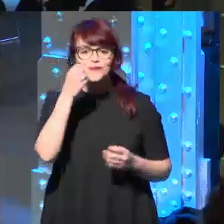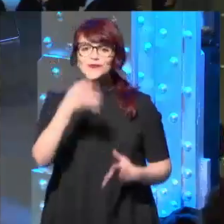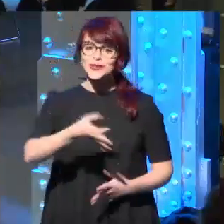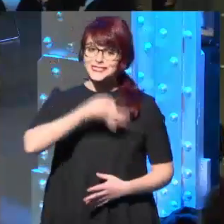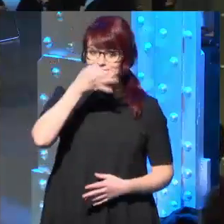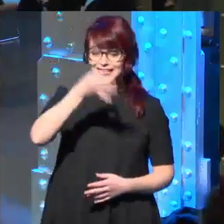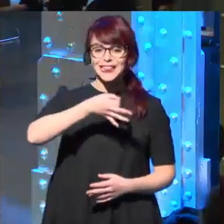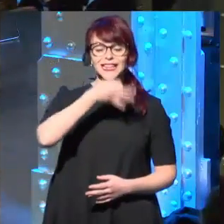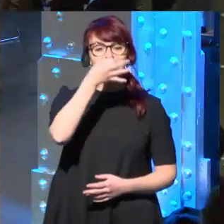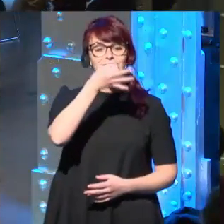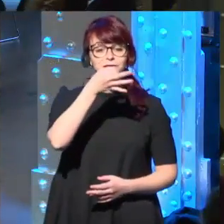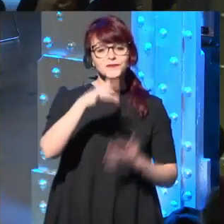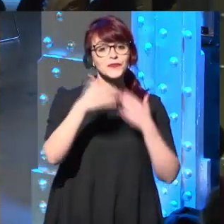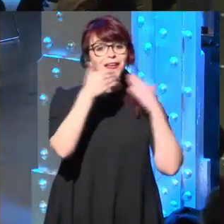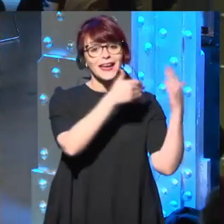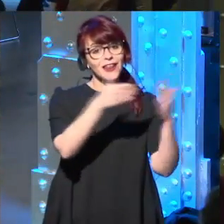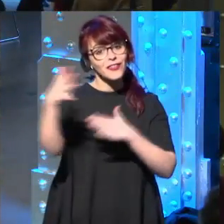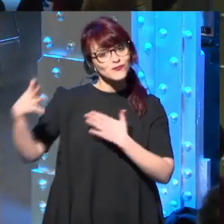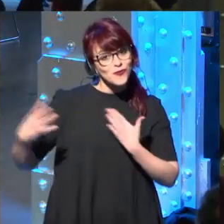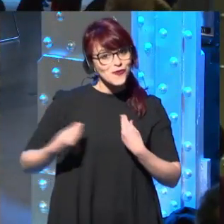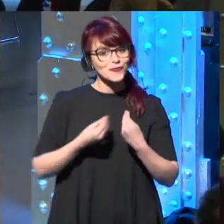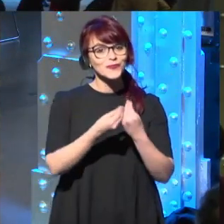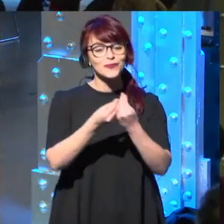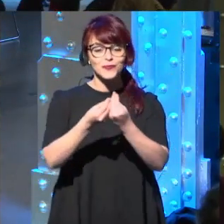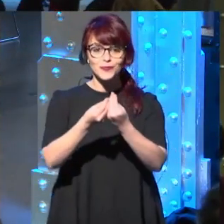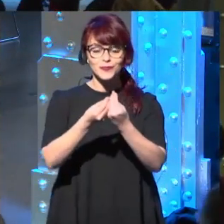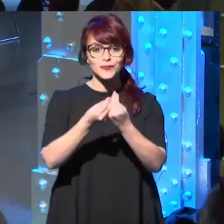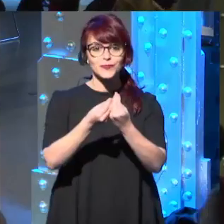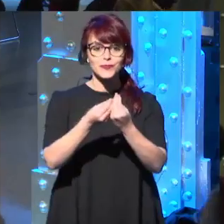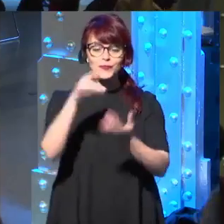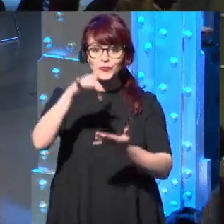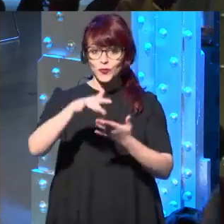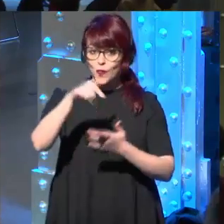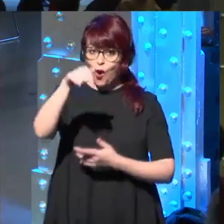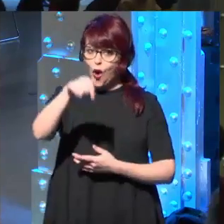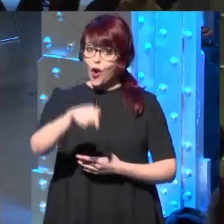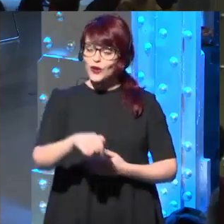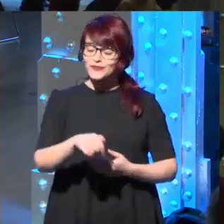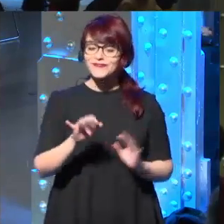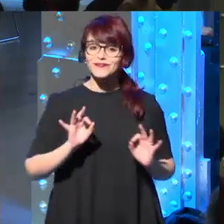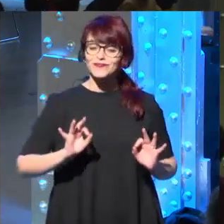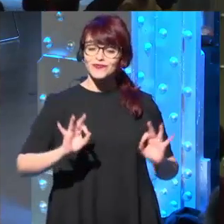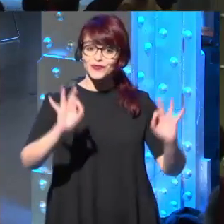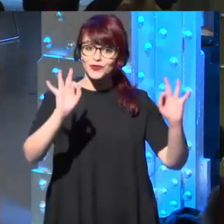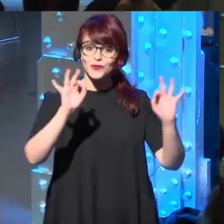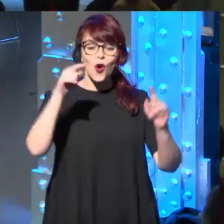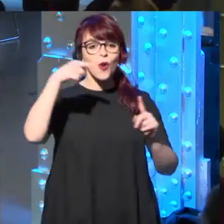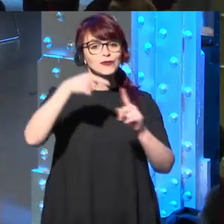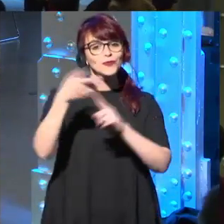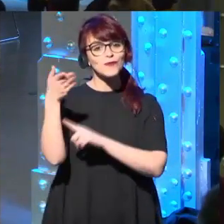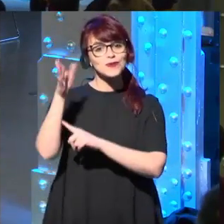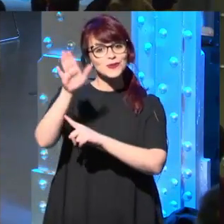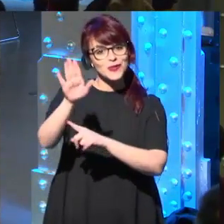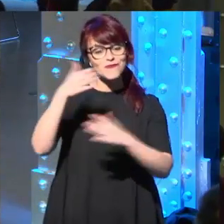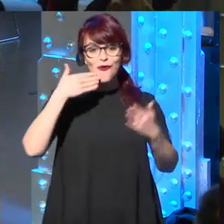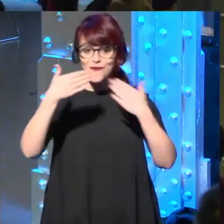Buenas tardes. Good afternoon, and thank you very much for attending this afternoon